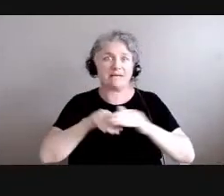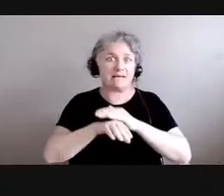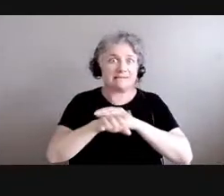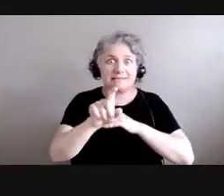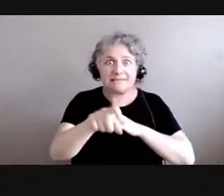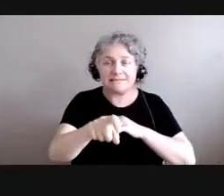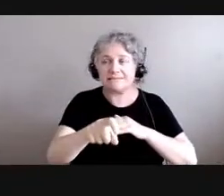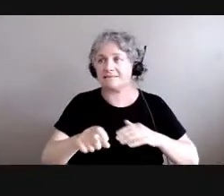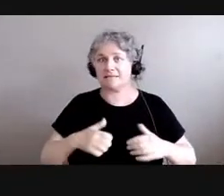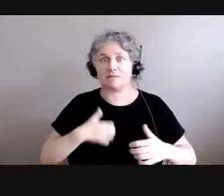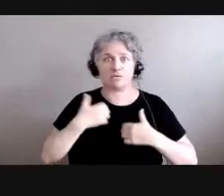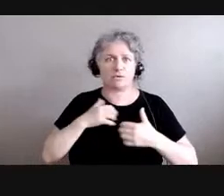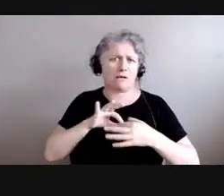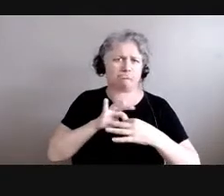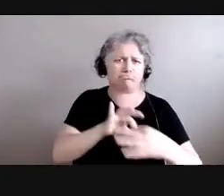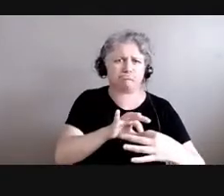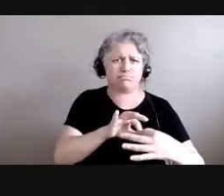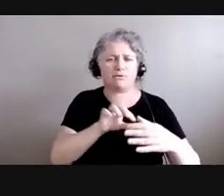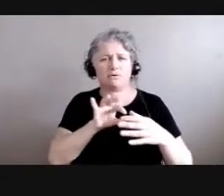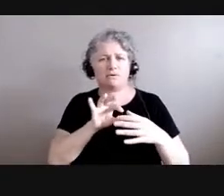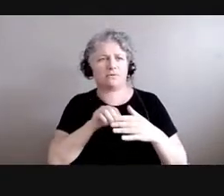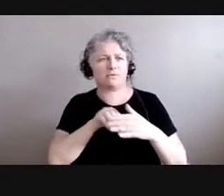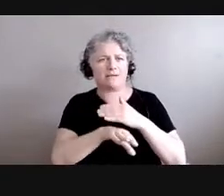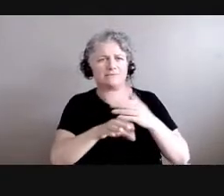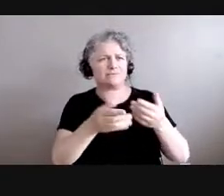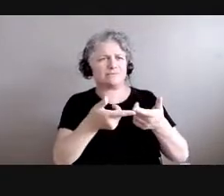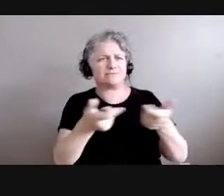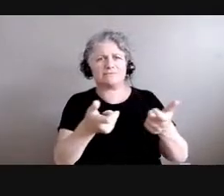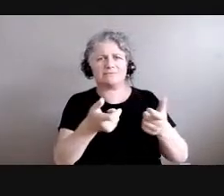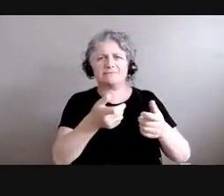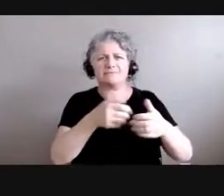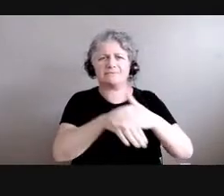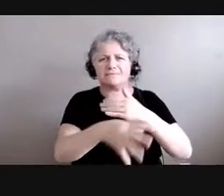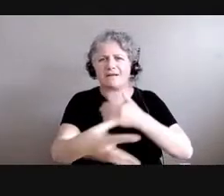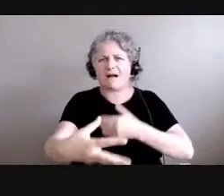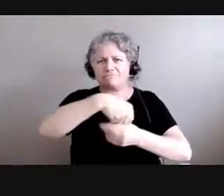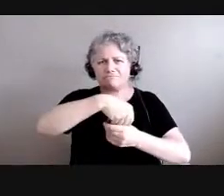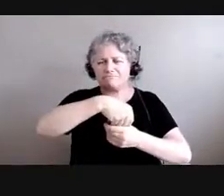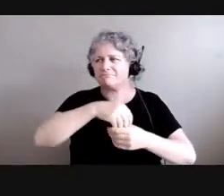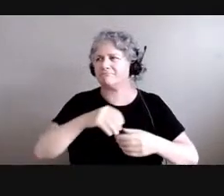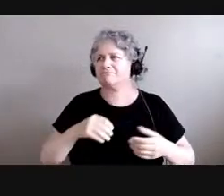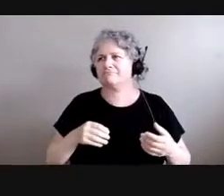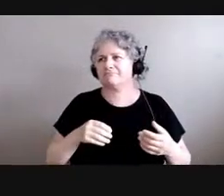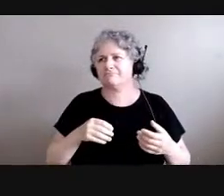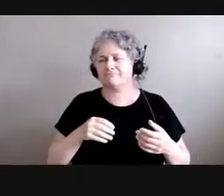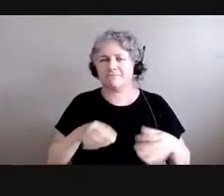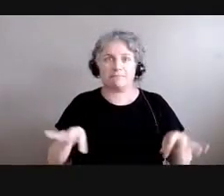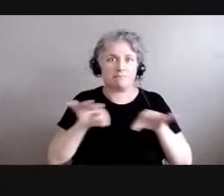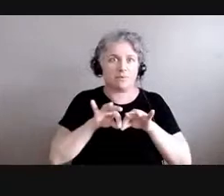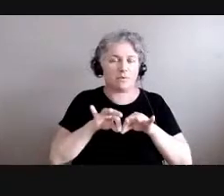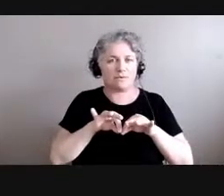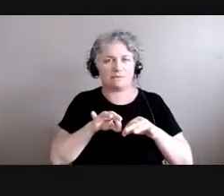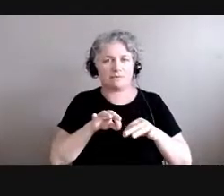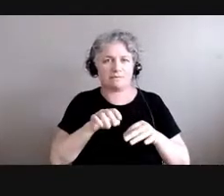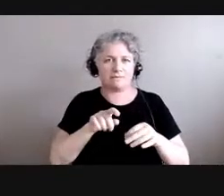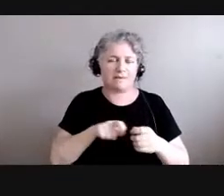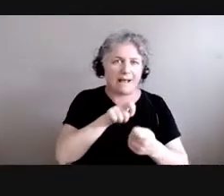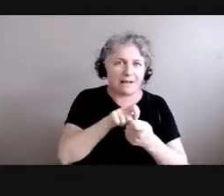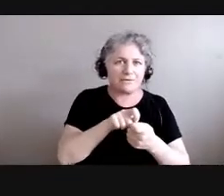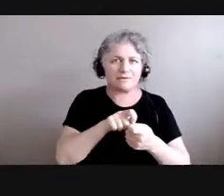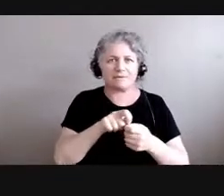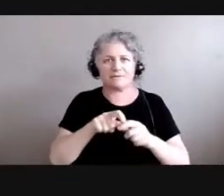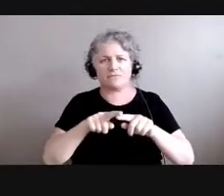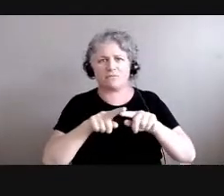the emotional ties around accessibility and inclusivity, the importance of accurate, reliable, and trustworthy